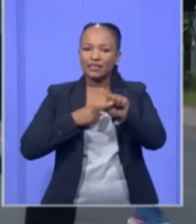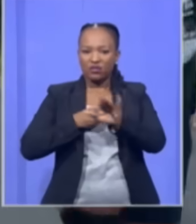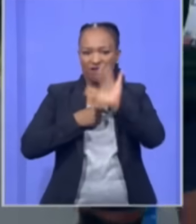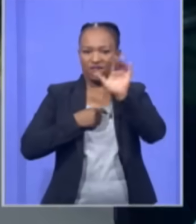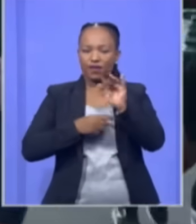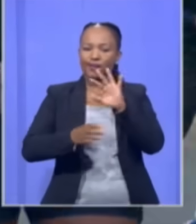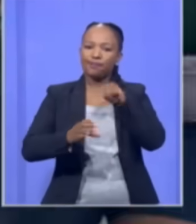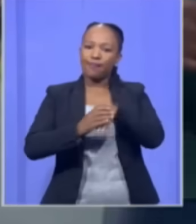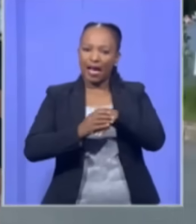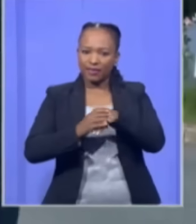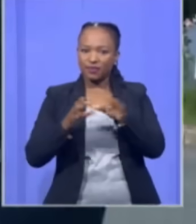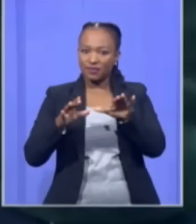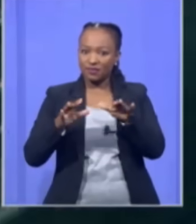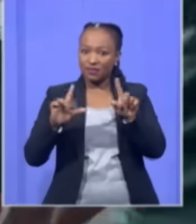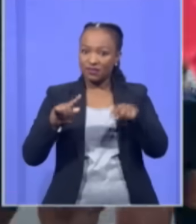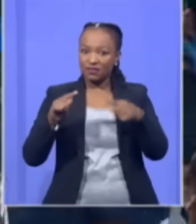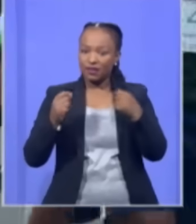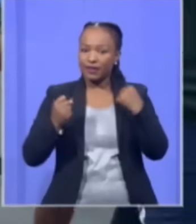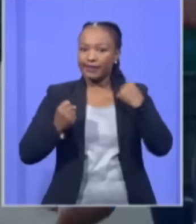The turnout is